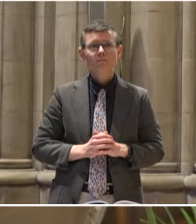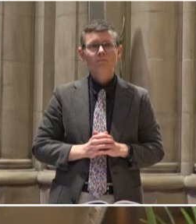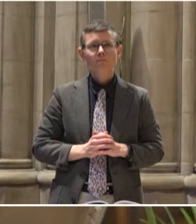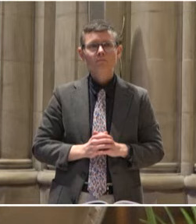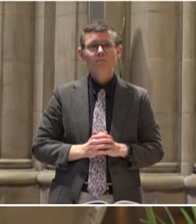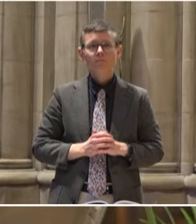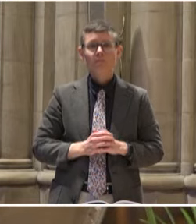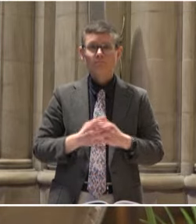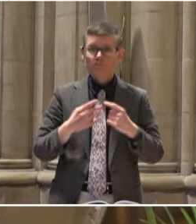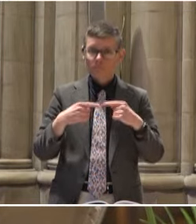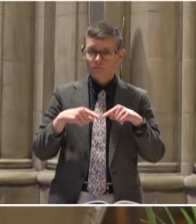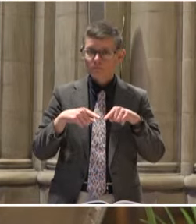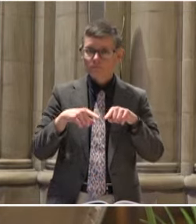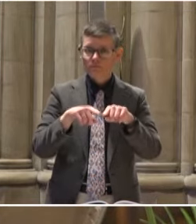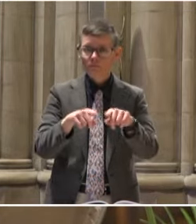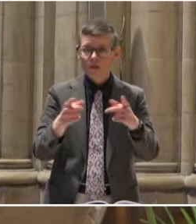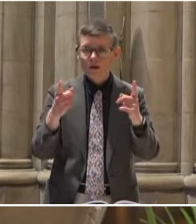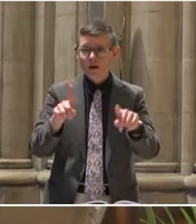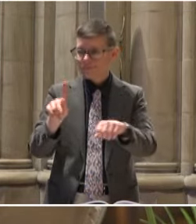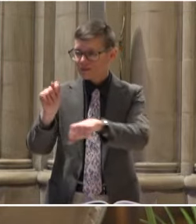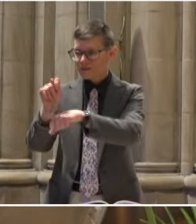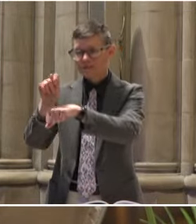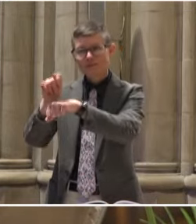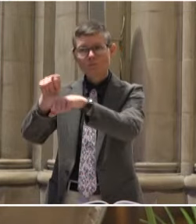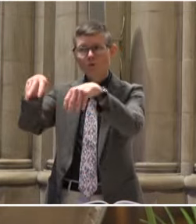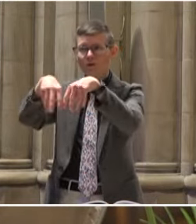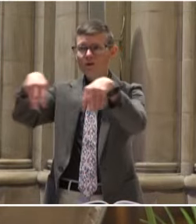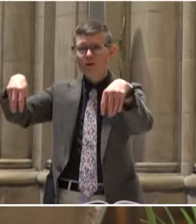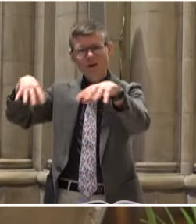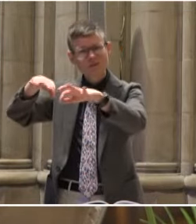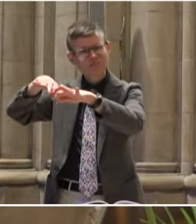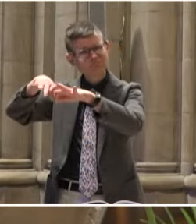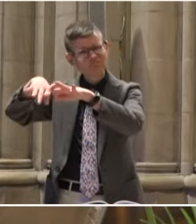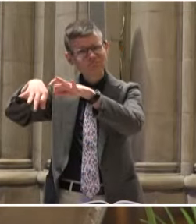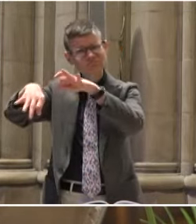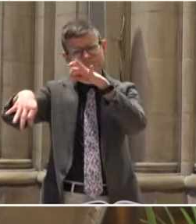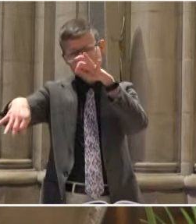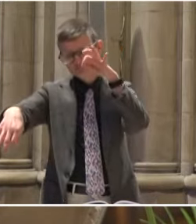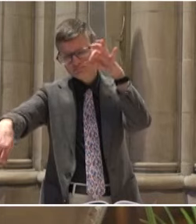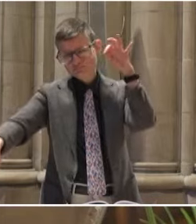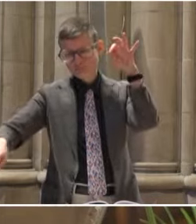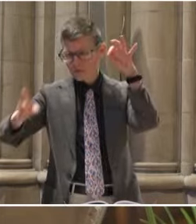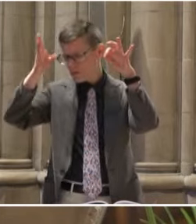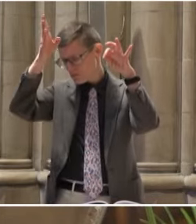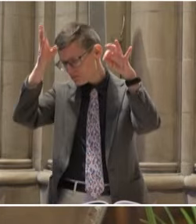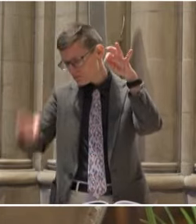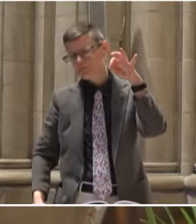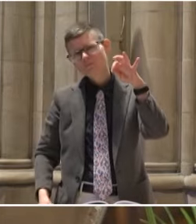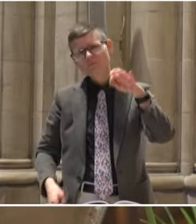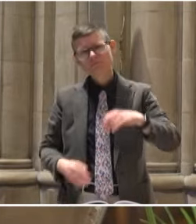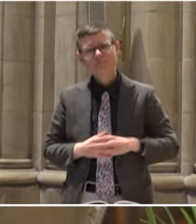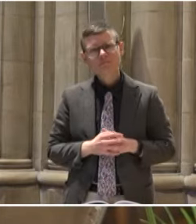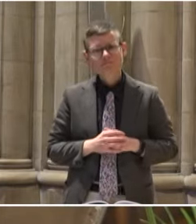And the curtain of the temple was torn in two from top to bottom.